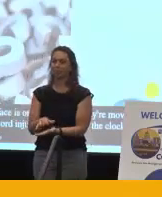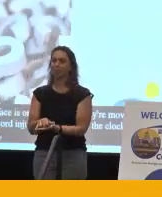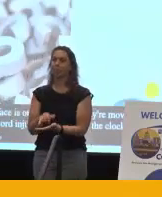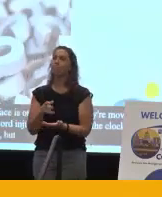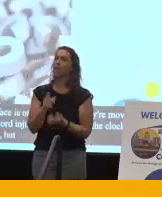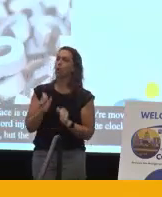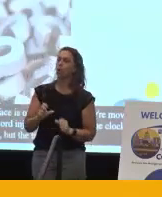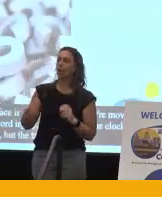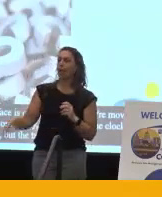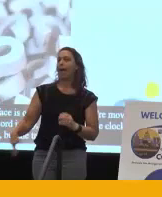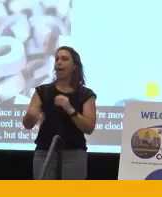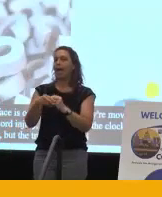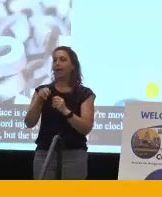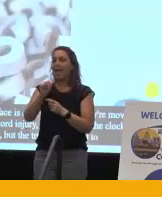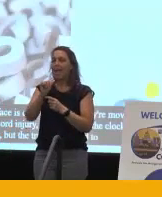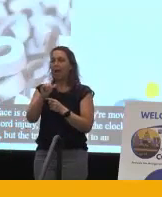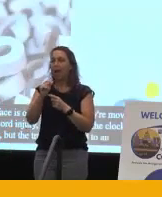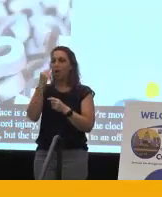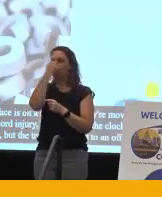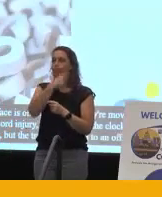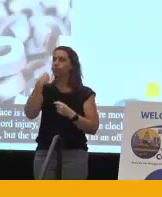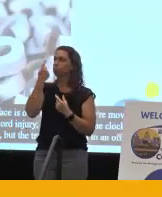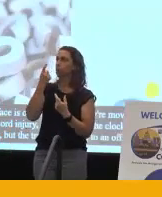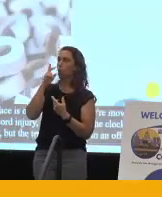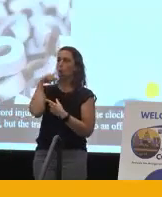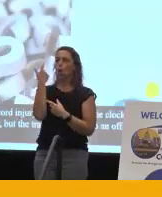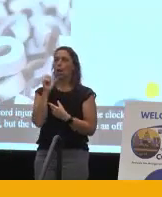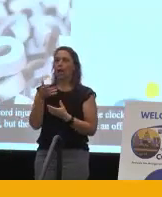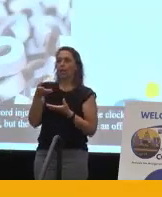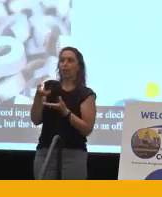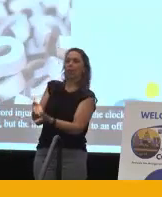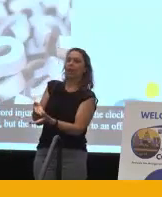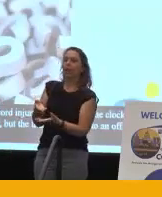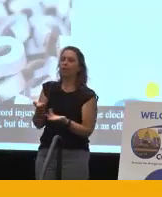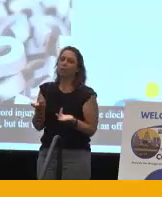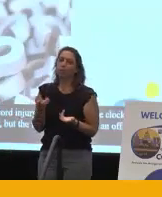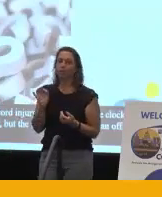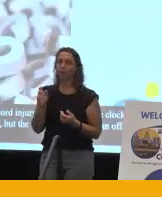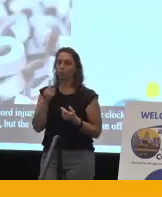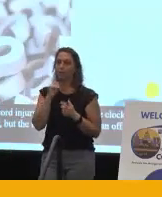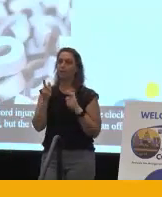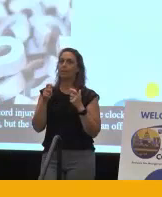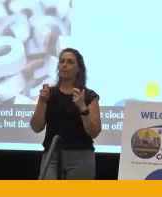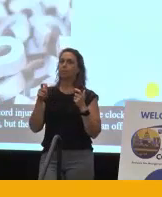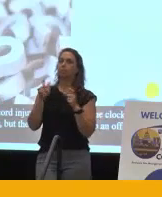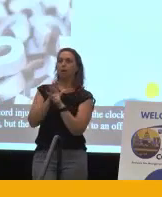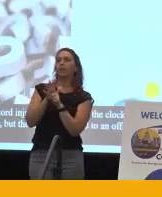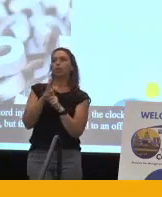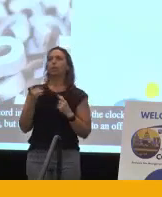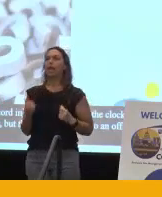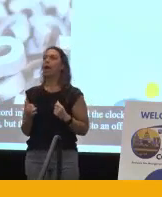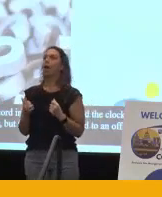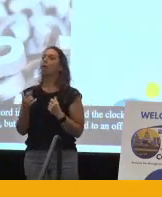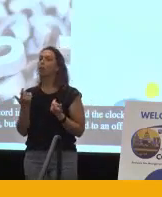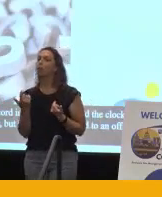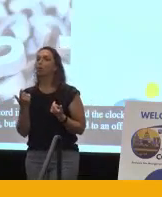that robotic, AI, be able to participate and actually be there. That's big as far as like in schools for